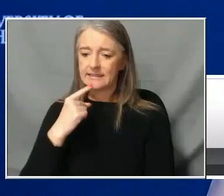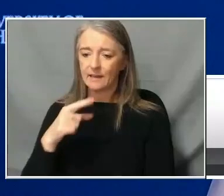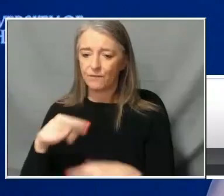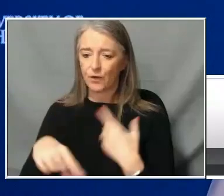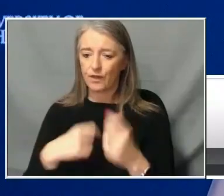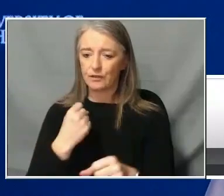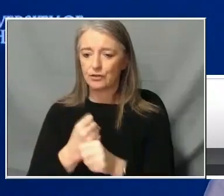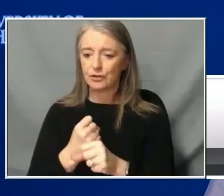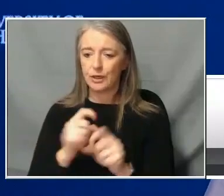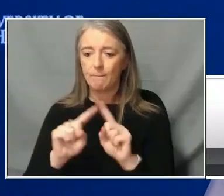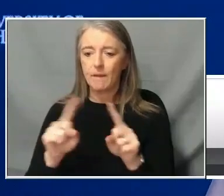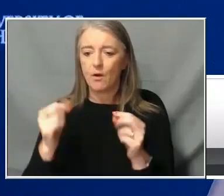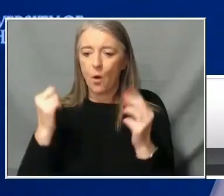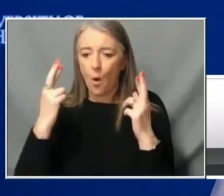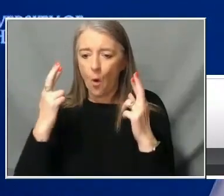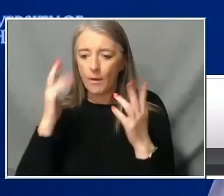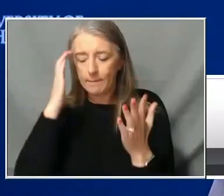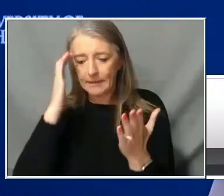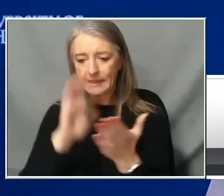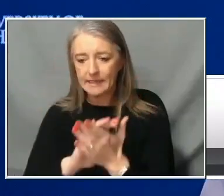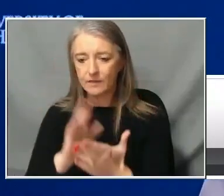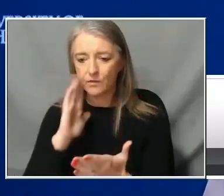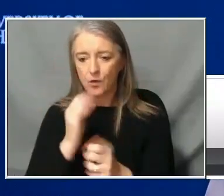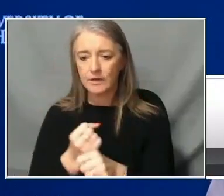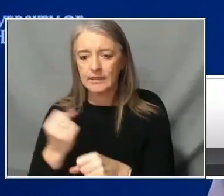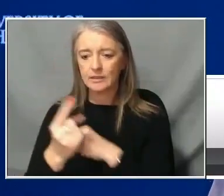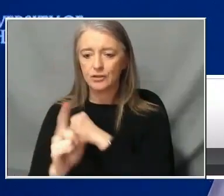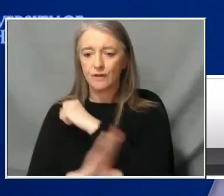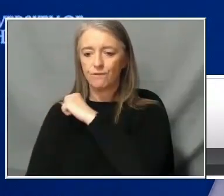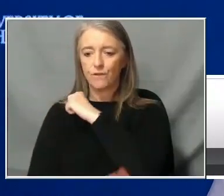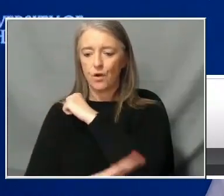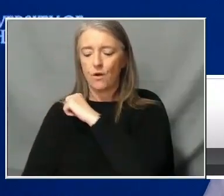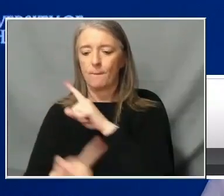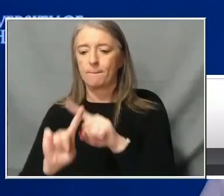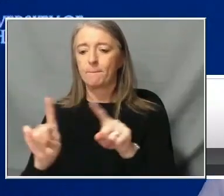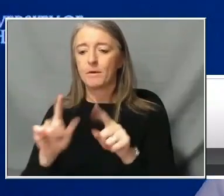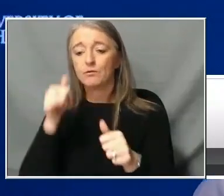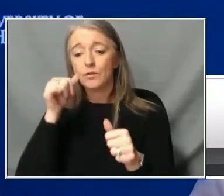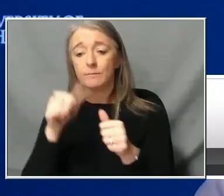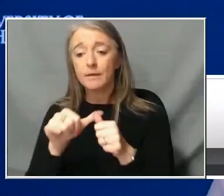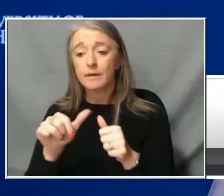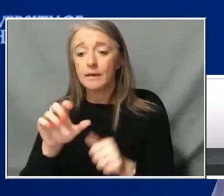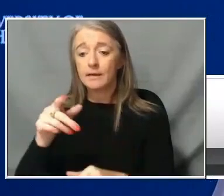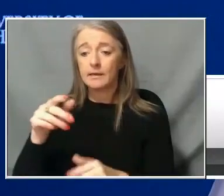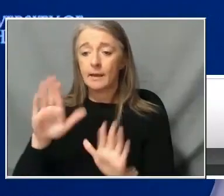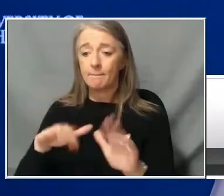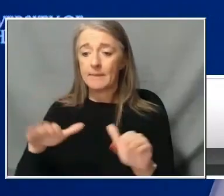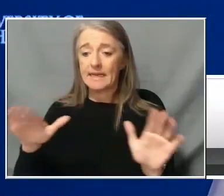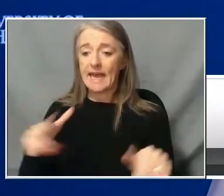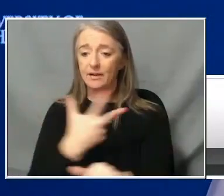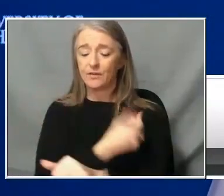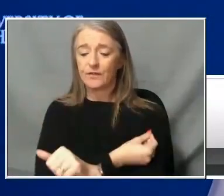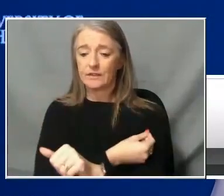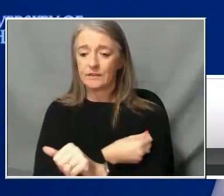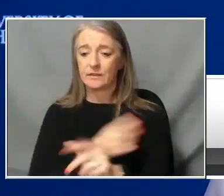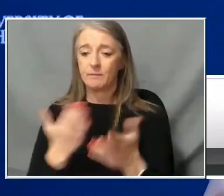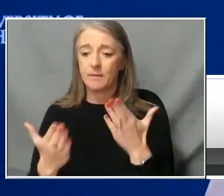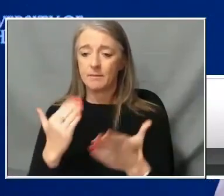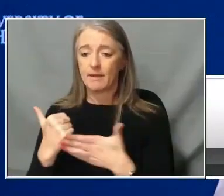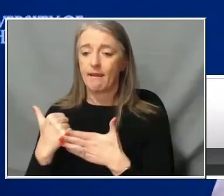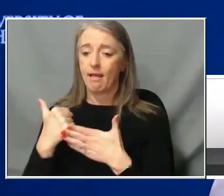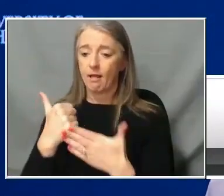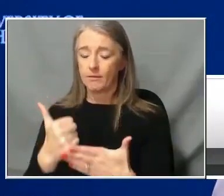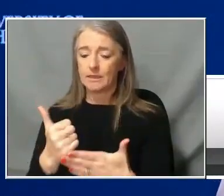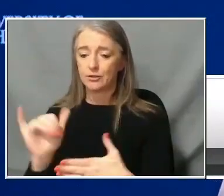are hoping and believing that it will be for next fall. But also remember, there is a pediatric vaccine that also may be helping, and